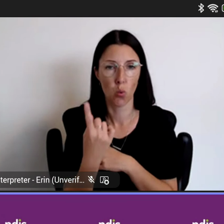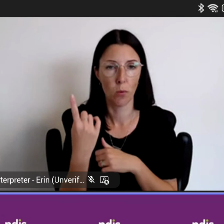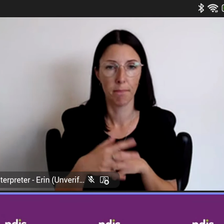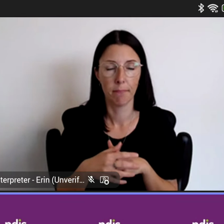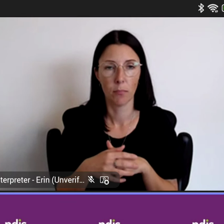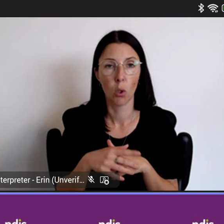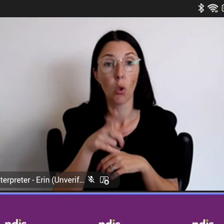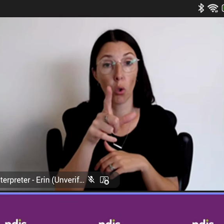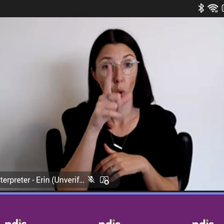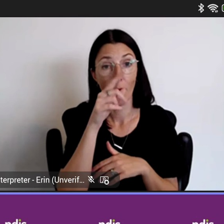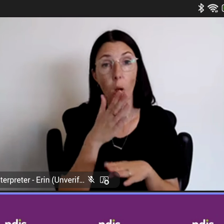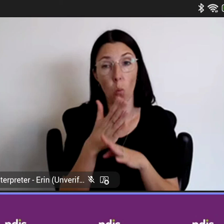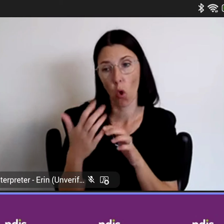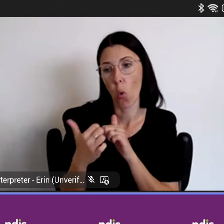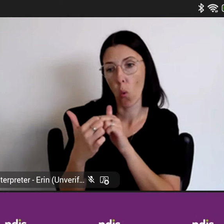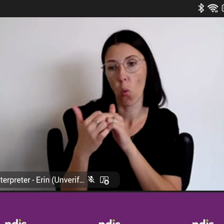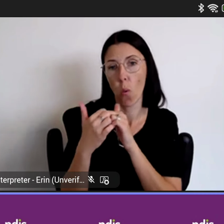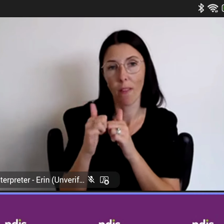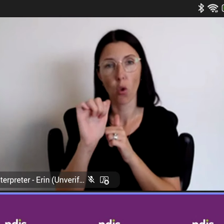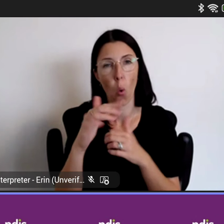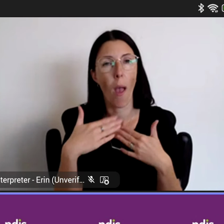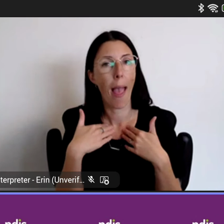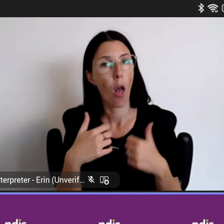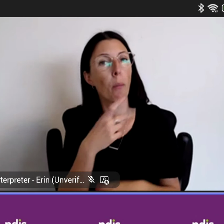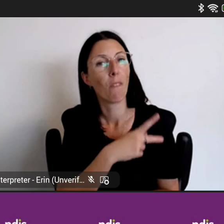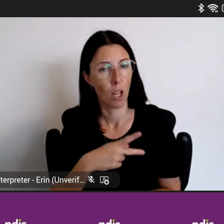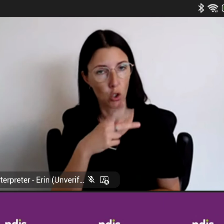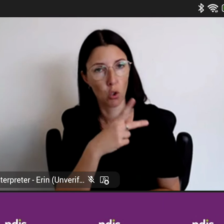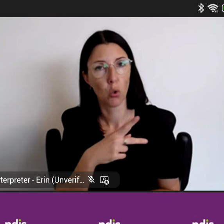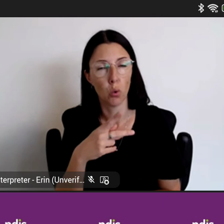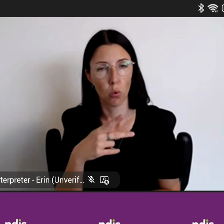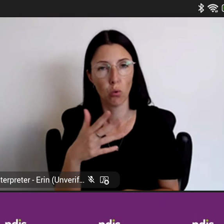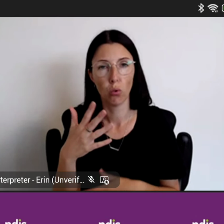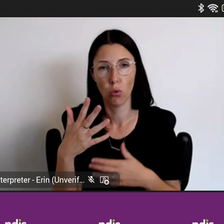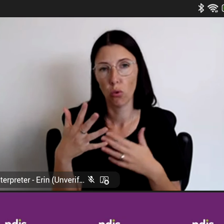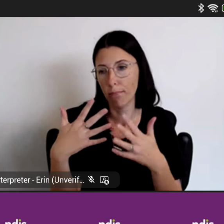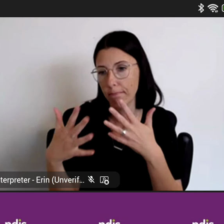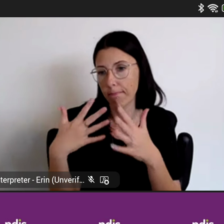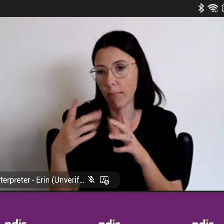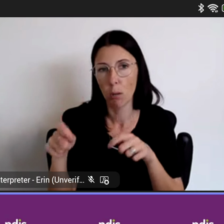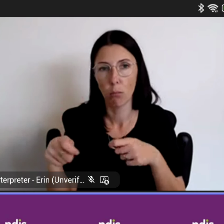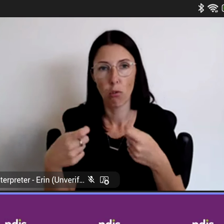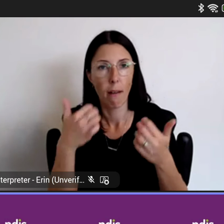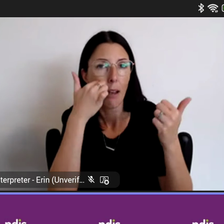with your treating health professionals to provide your evidence of disability.